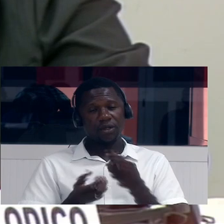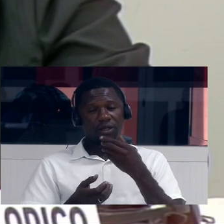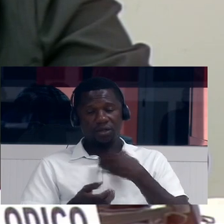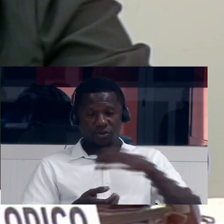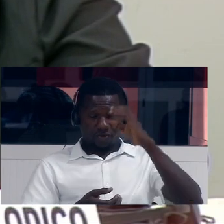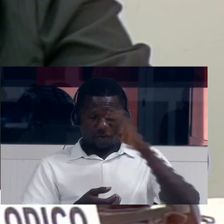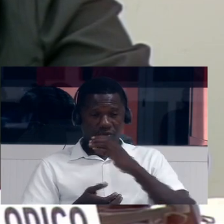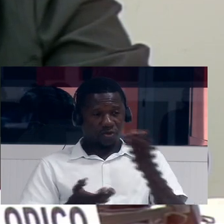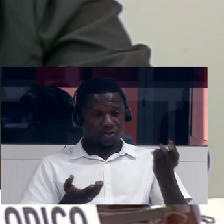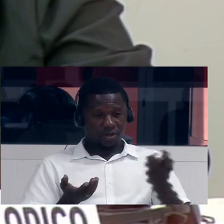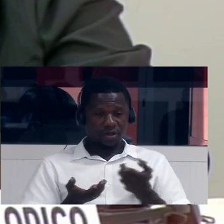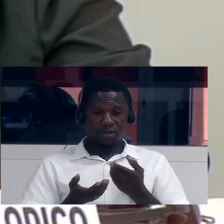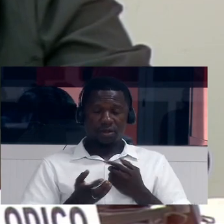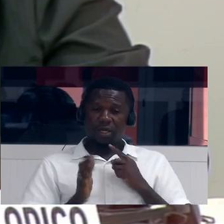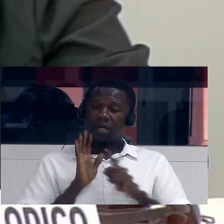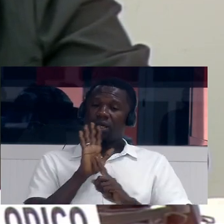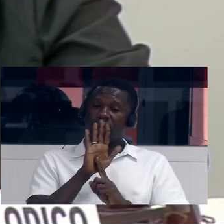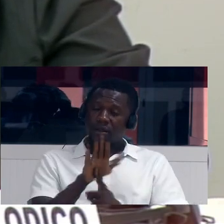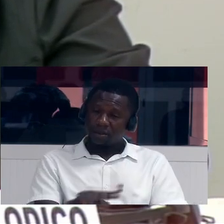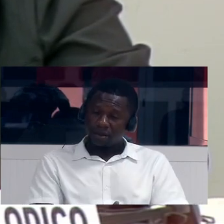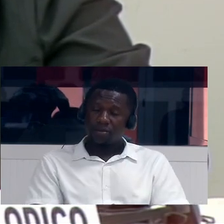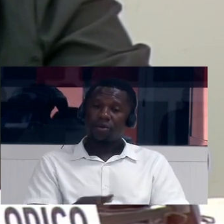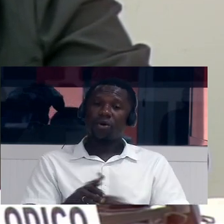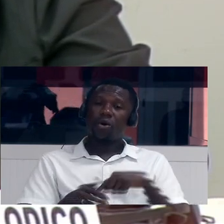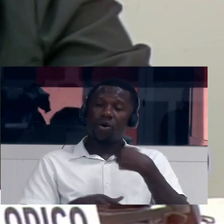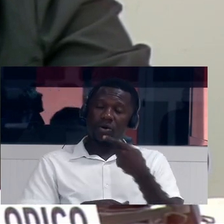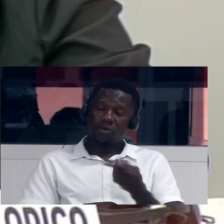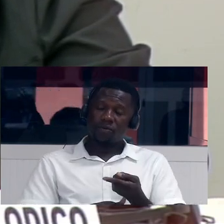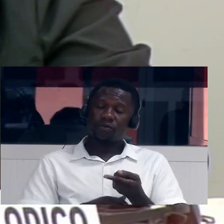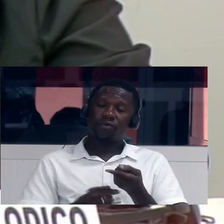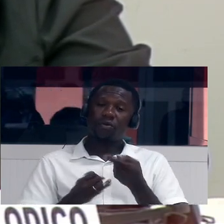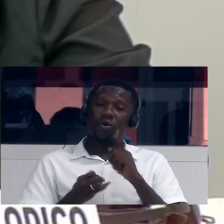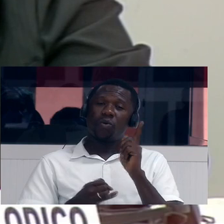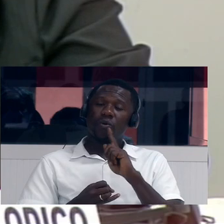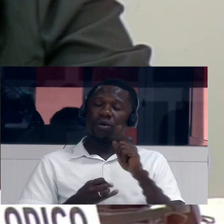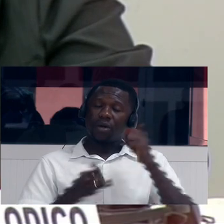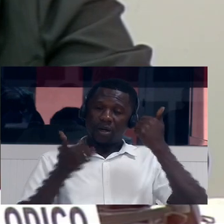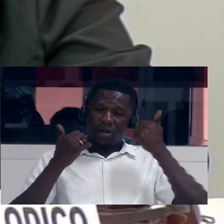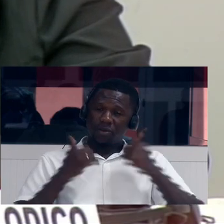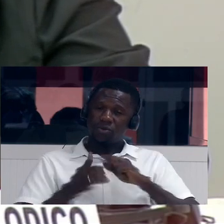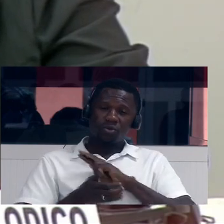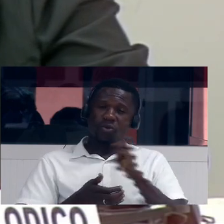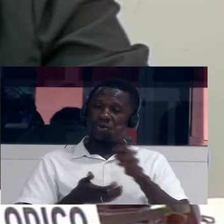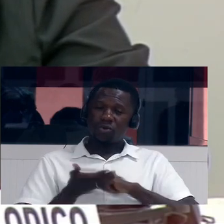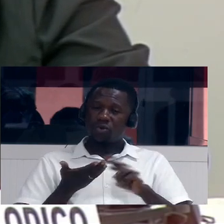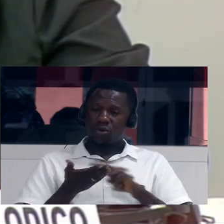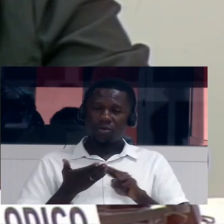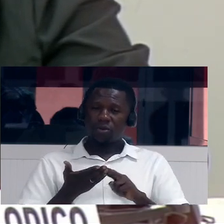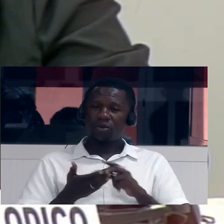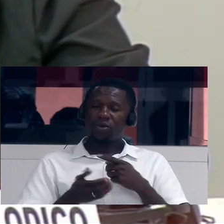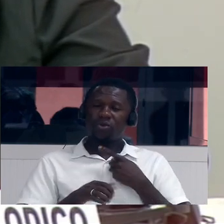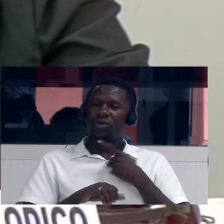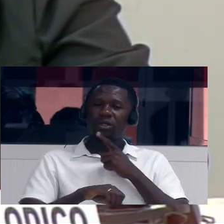Commission, you know, an example of what was abnormal